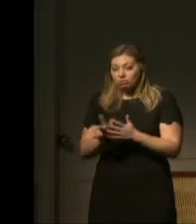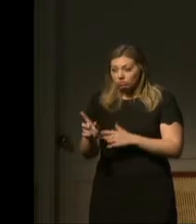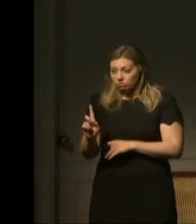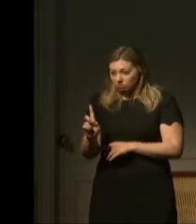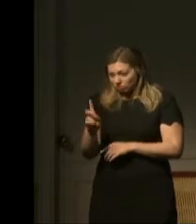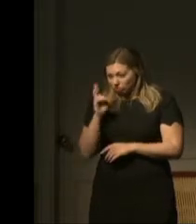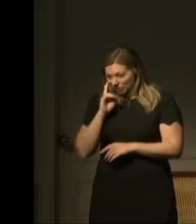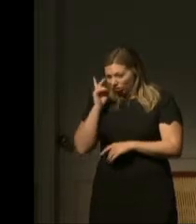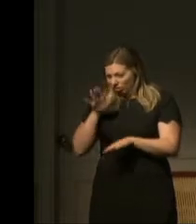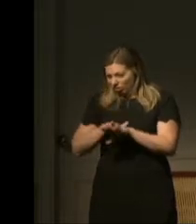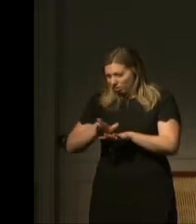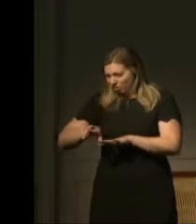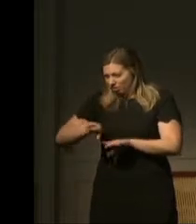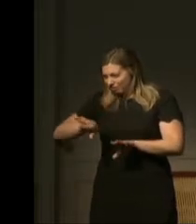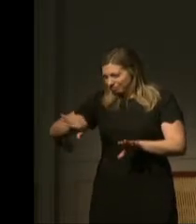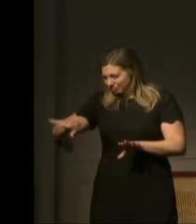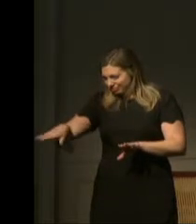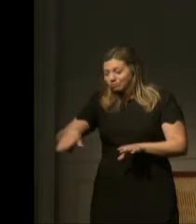right there as well.